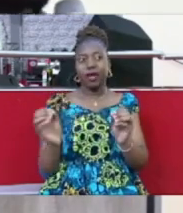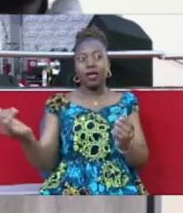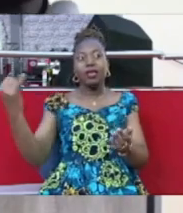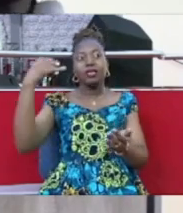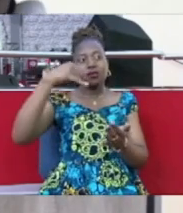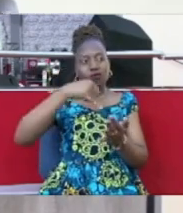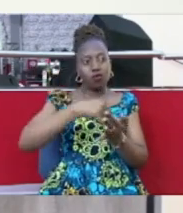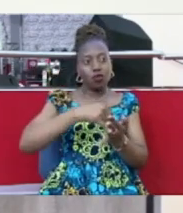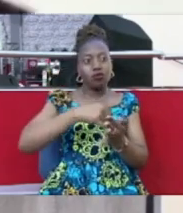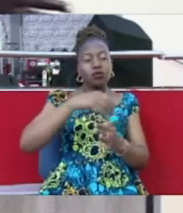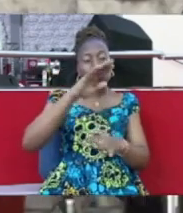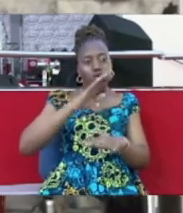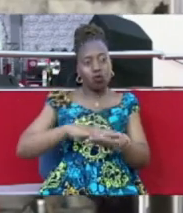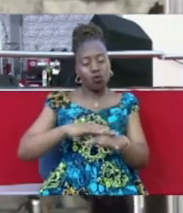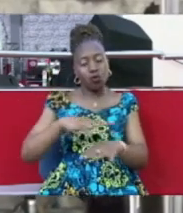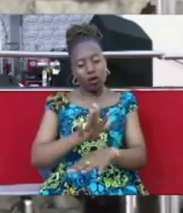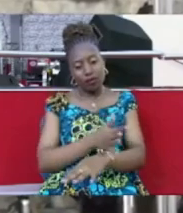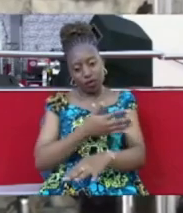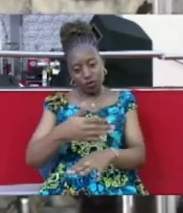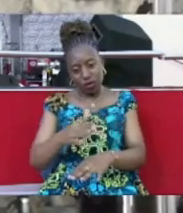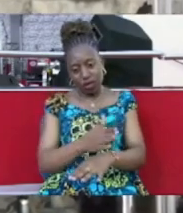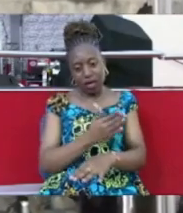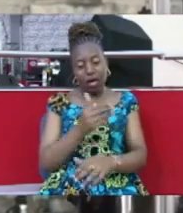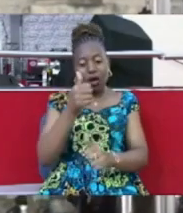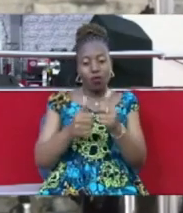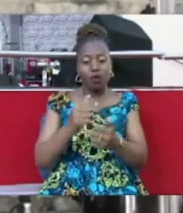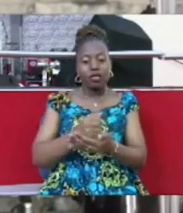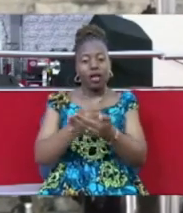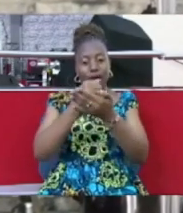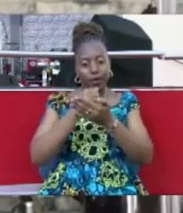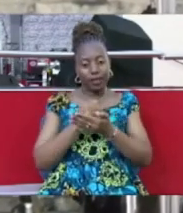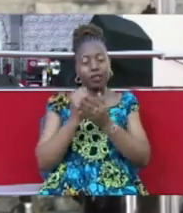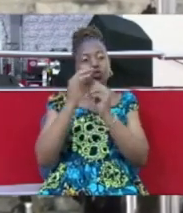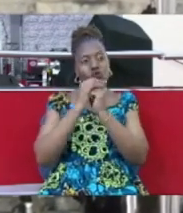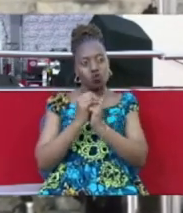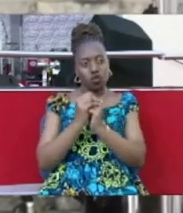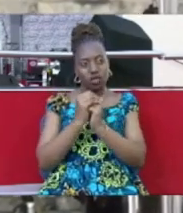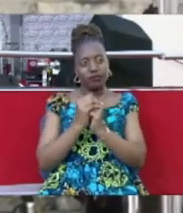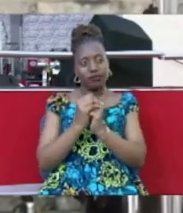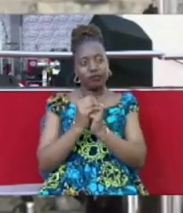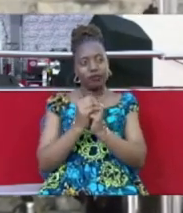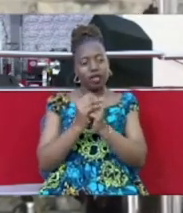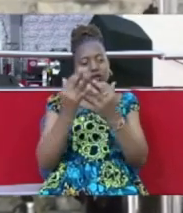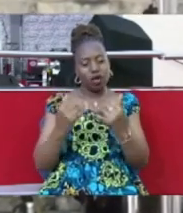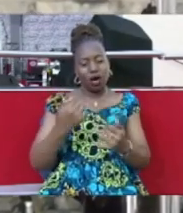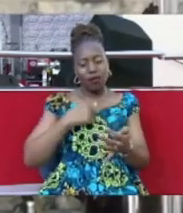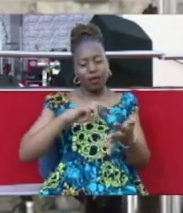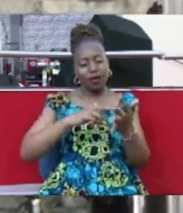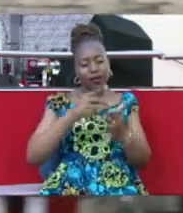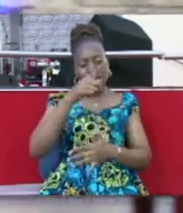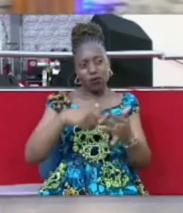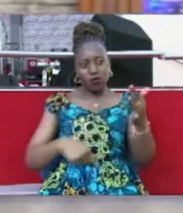music enhances or helps us to worship. Na pia muziki mzuri inatusaidia kuabudu. So what do we mean here? Tunamaanisha nini hapa? That